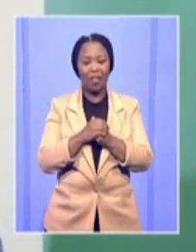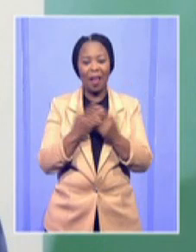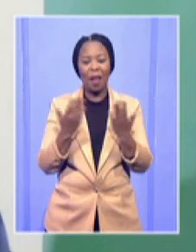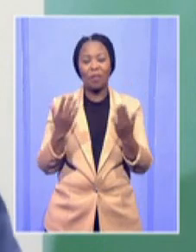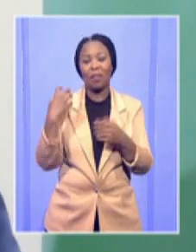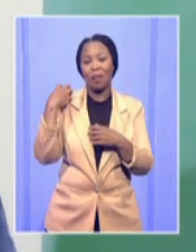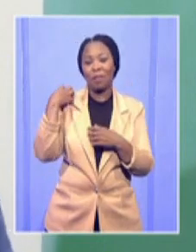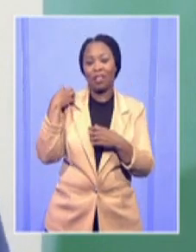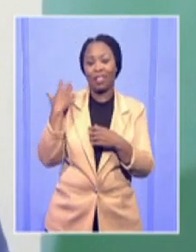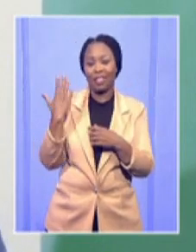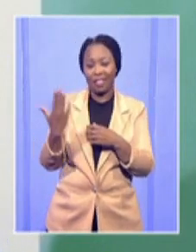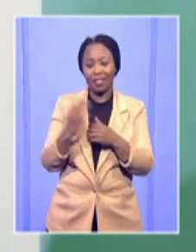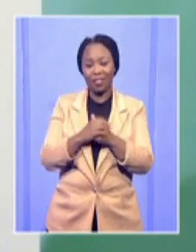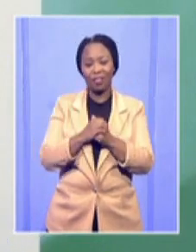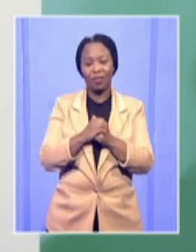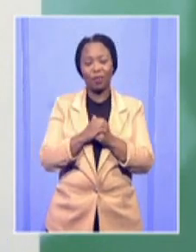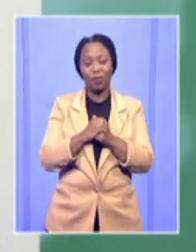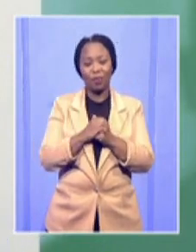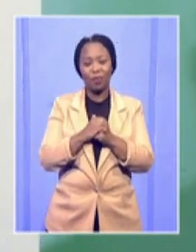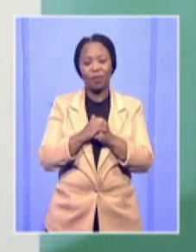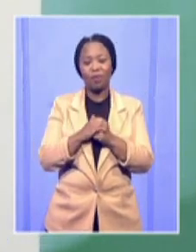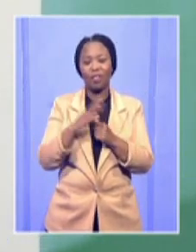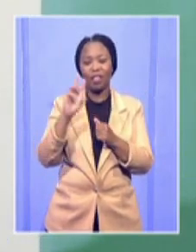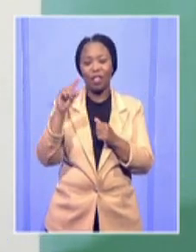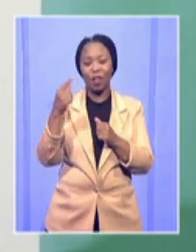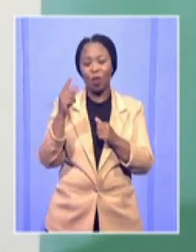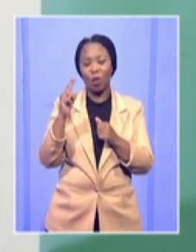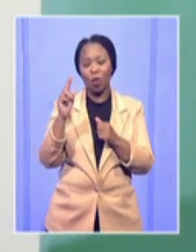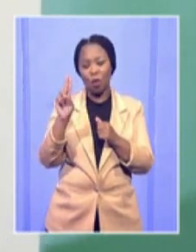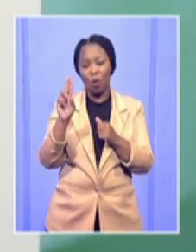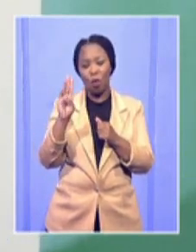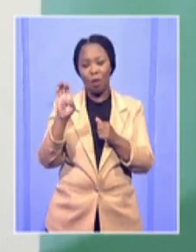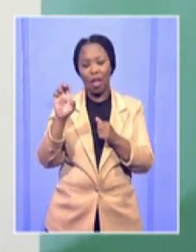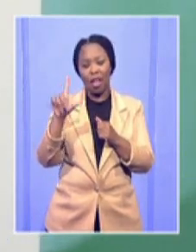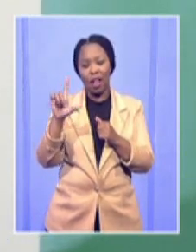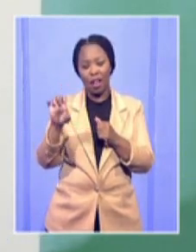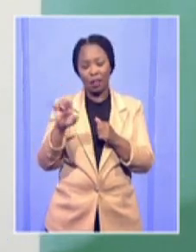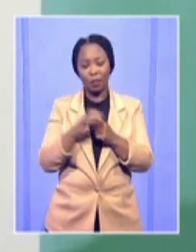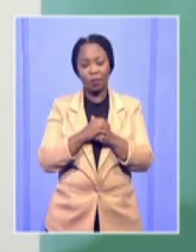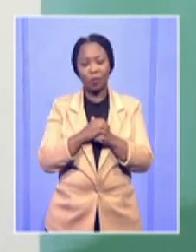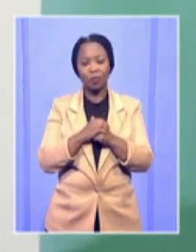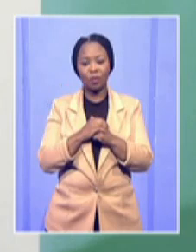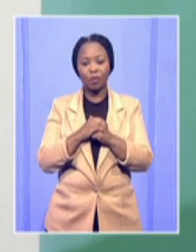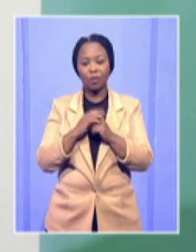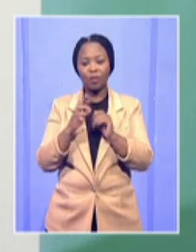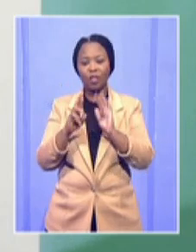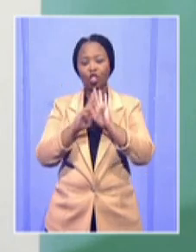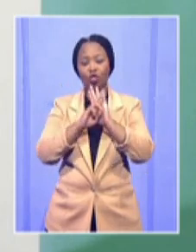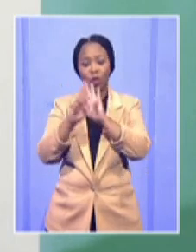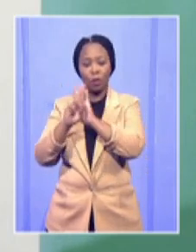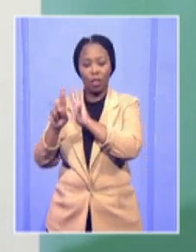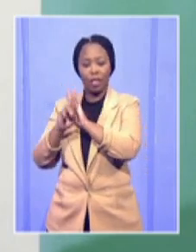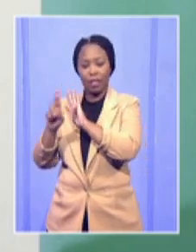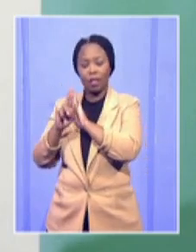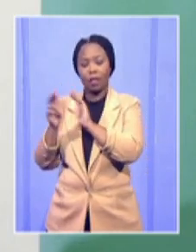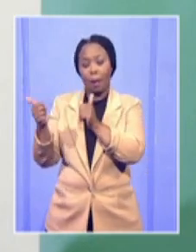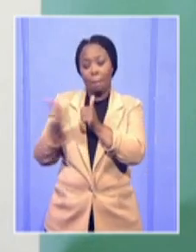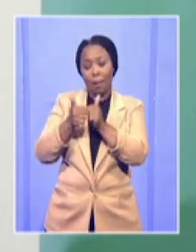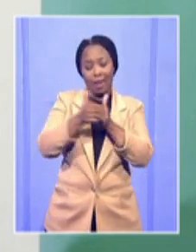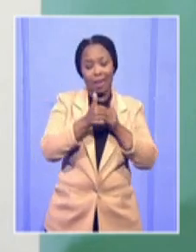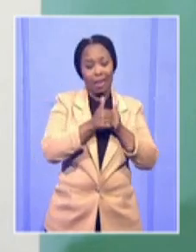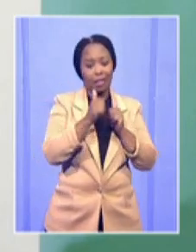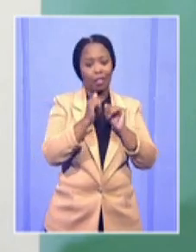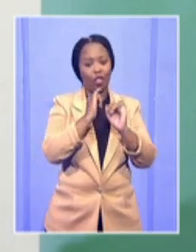Minister Gungubele, the representatives of partner institutions,